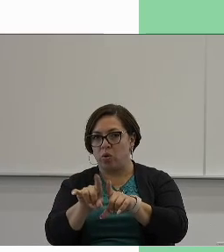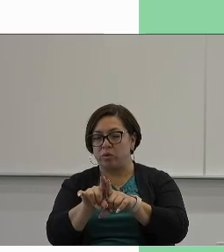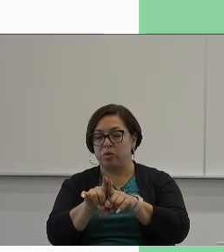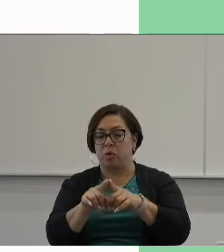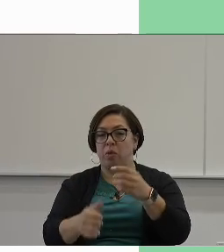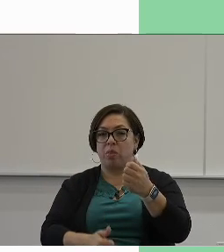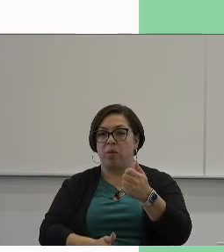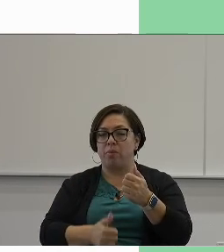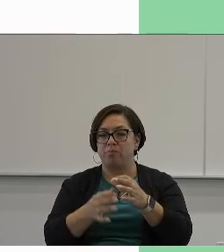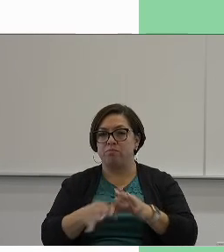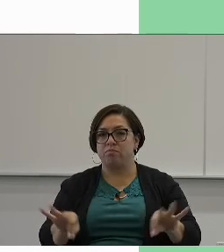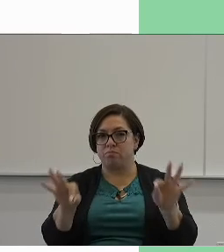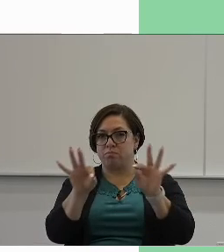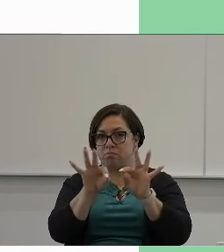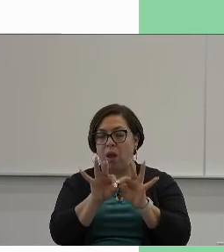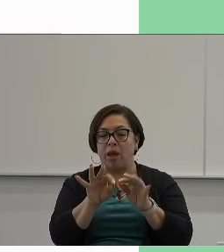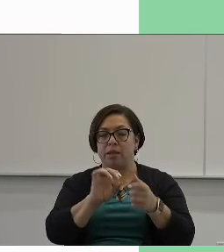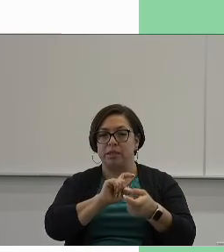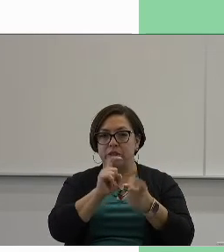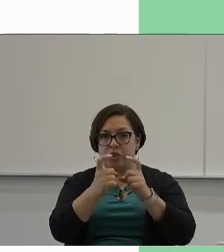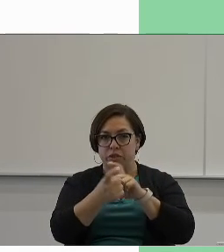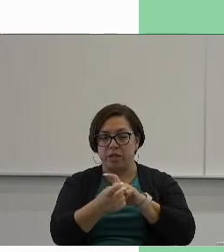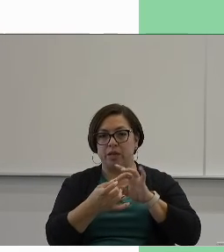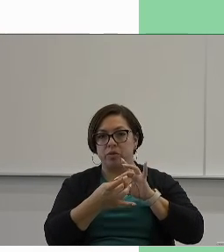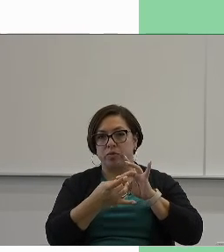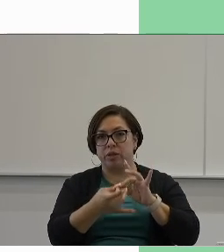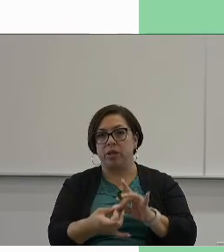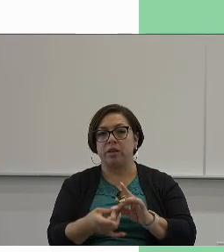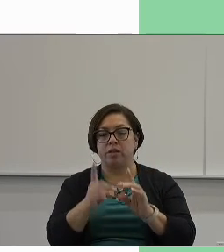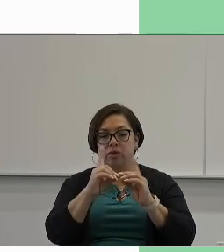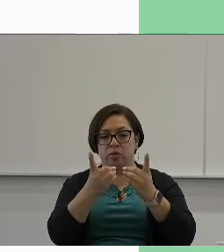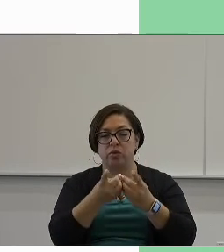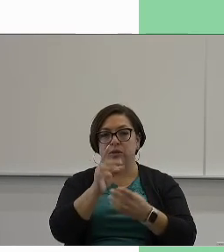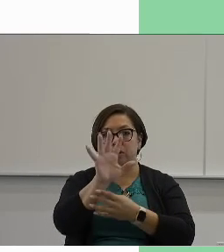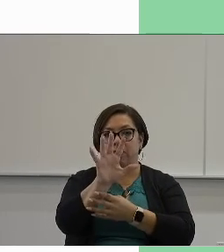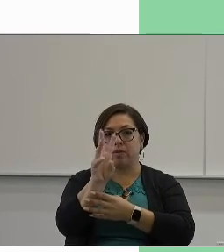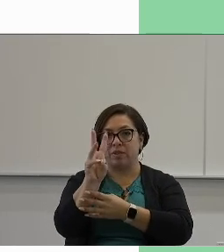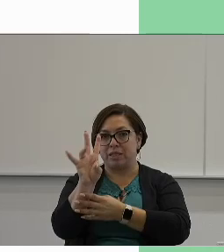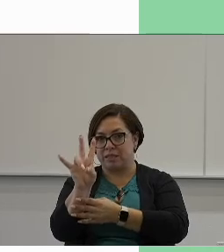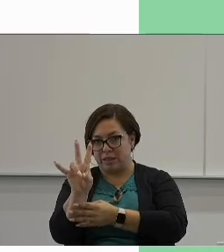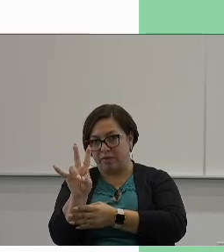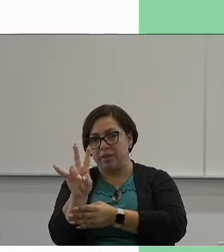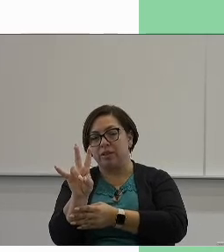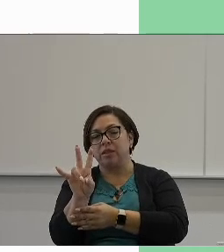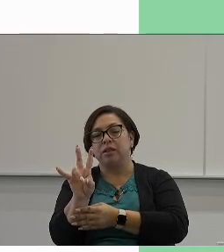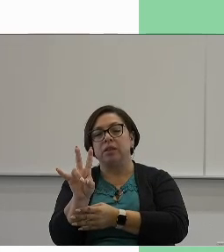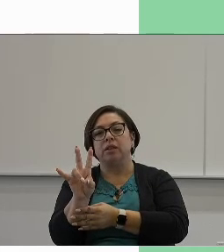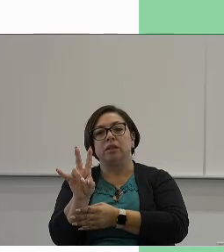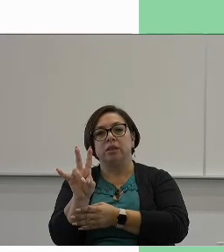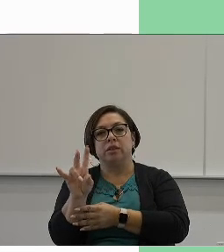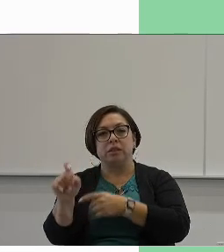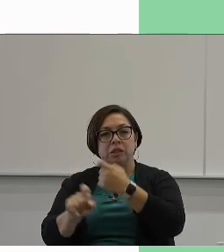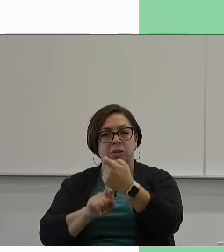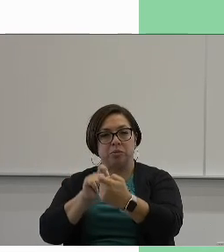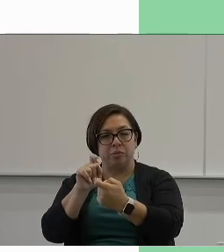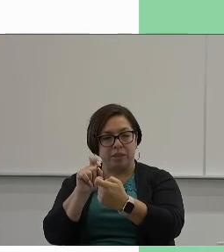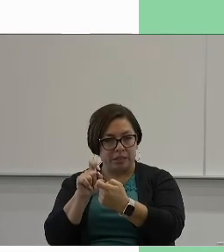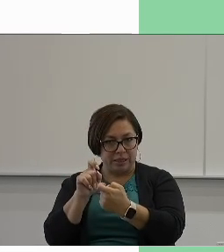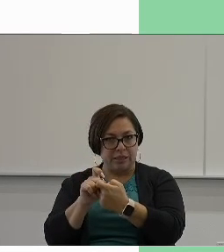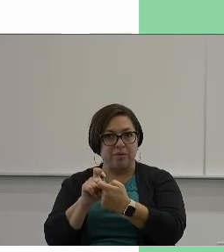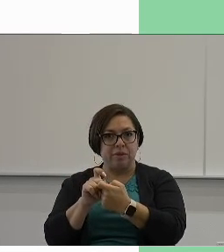changes here relate to districts 5, 6, and 7. And in particular, in this